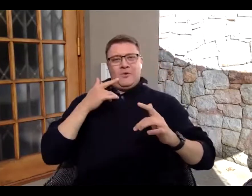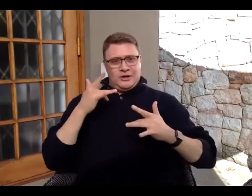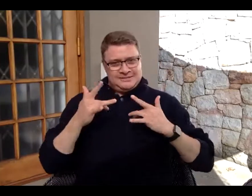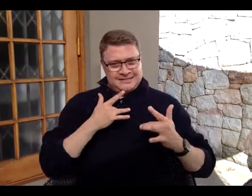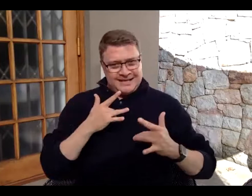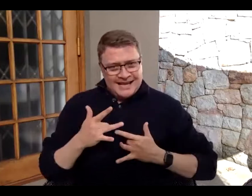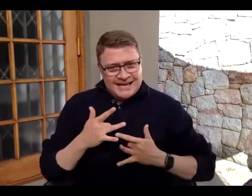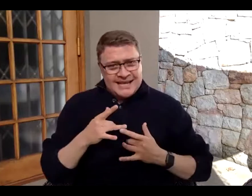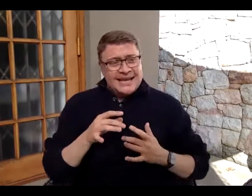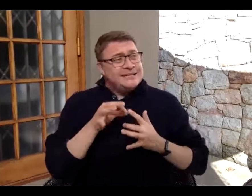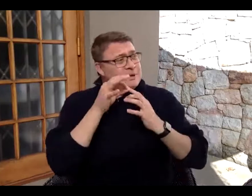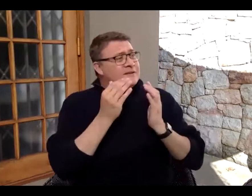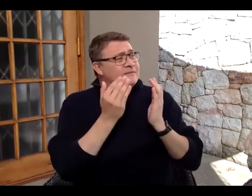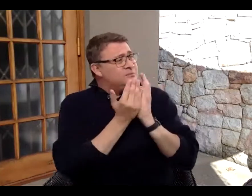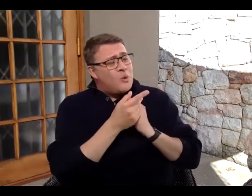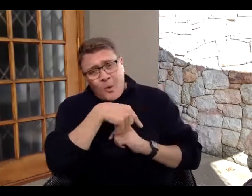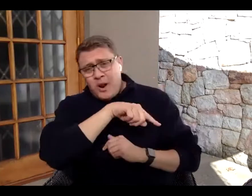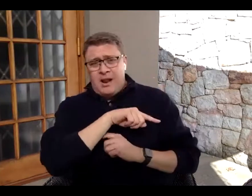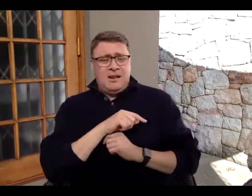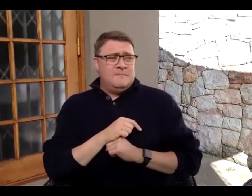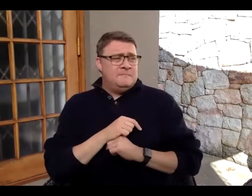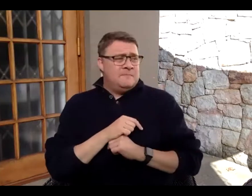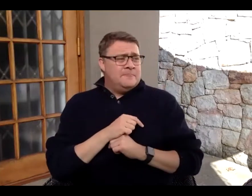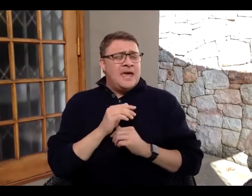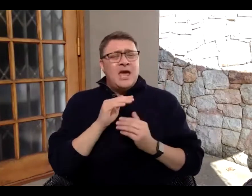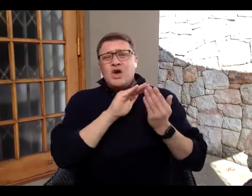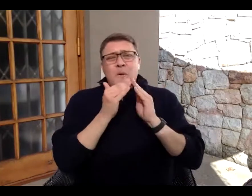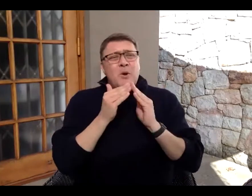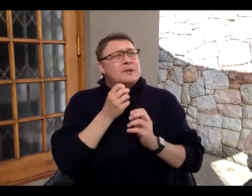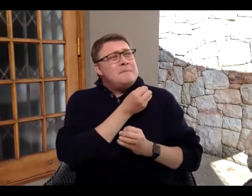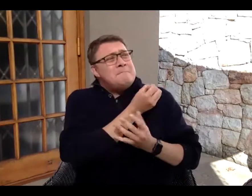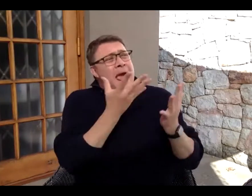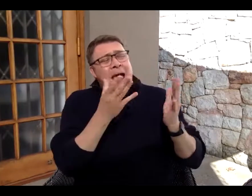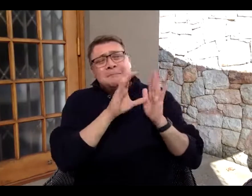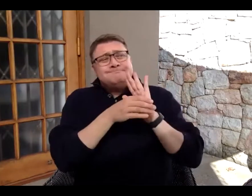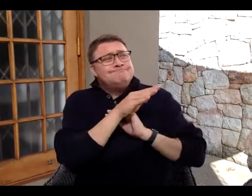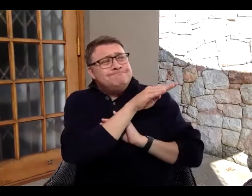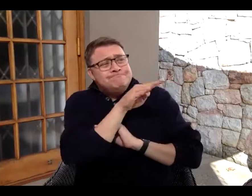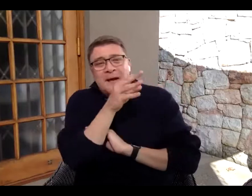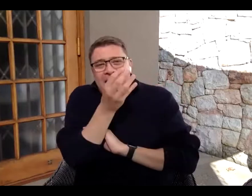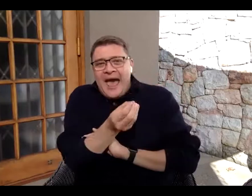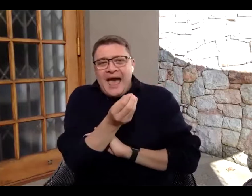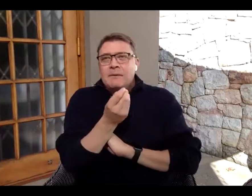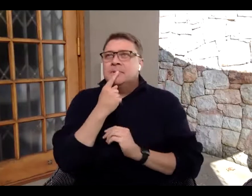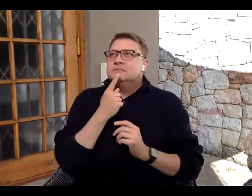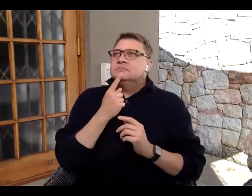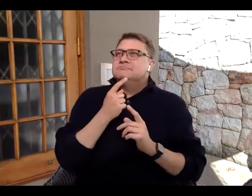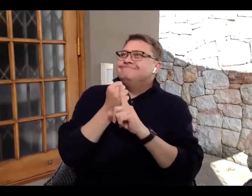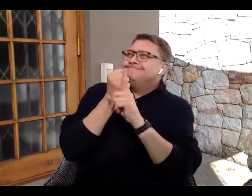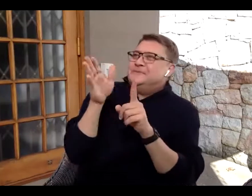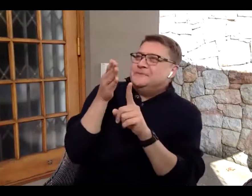in schools. In communities, a lot of people that are with disabilities, they don't have a place. So I think it's definitely something that